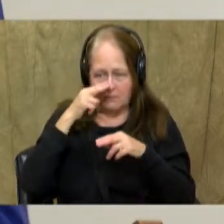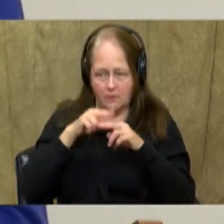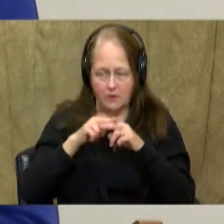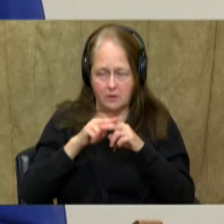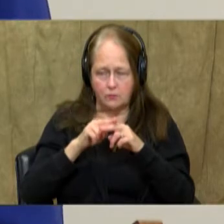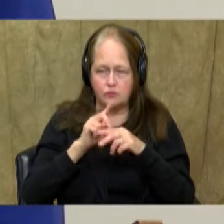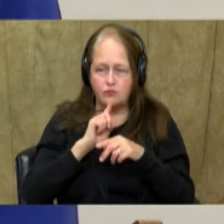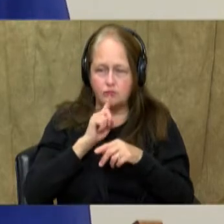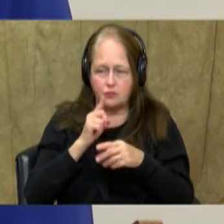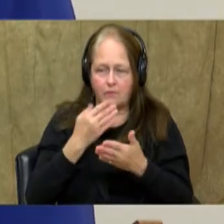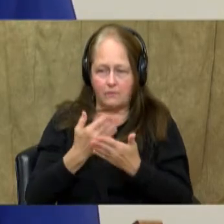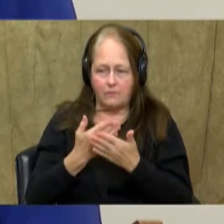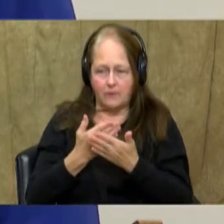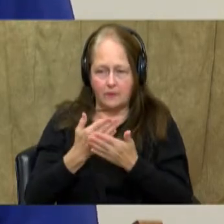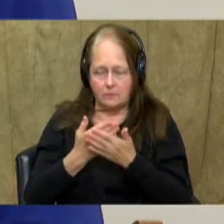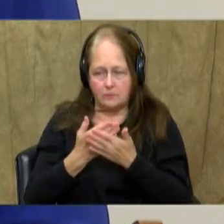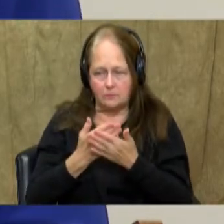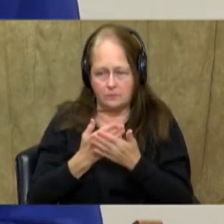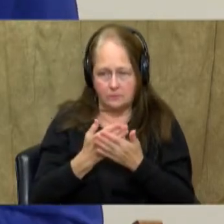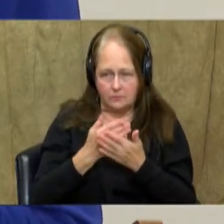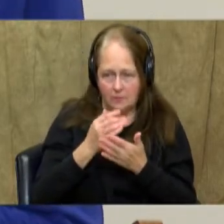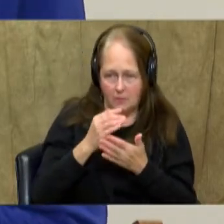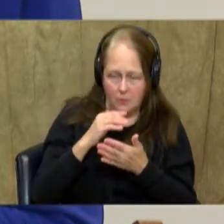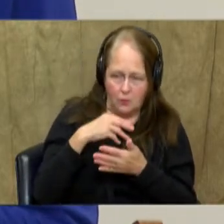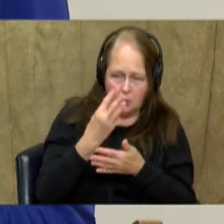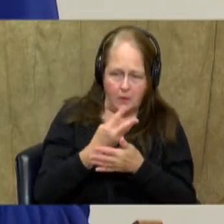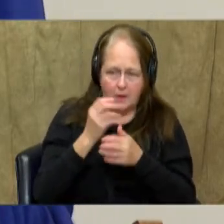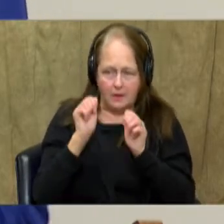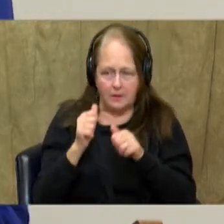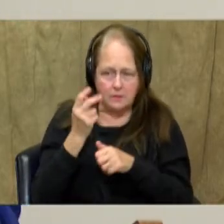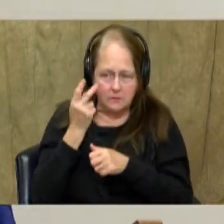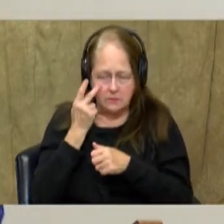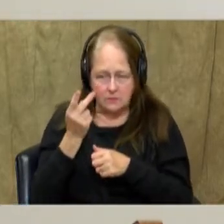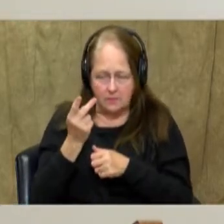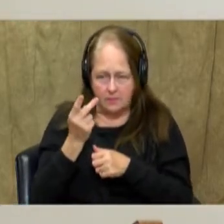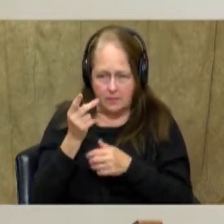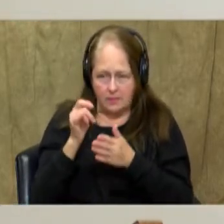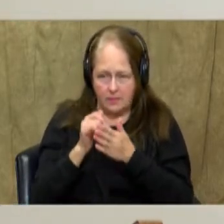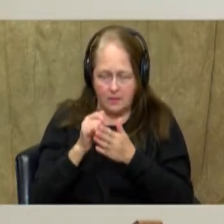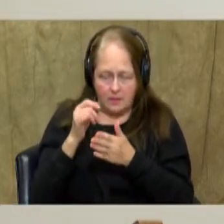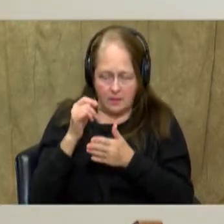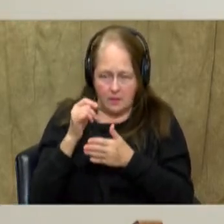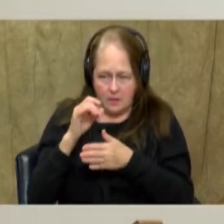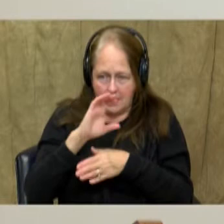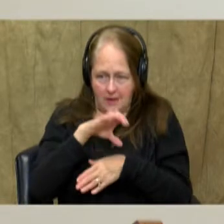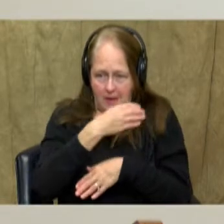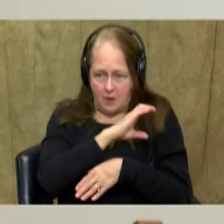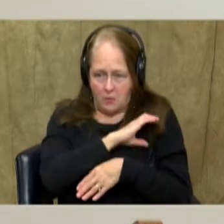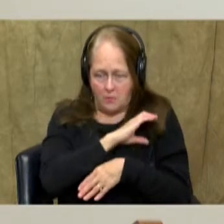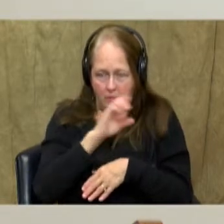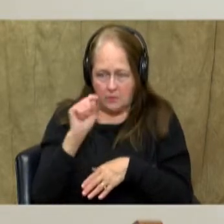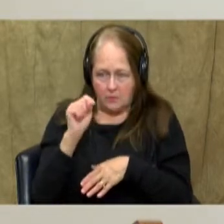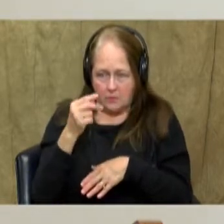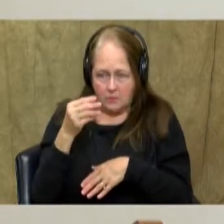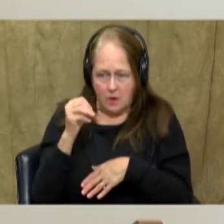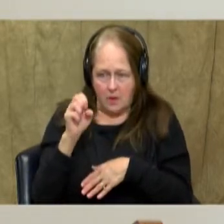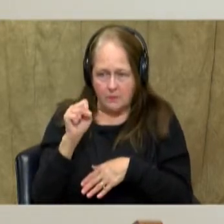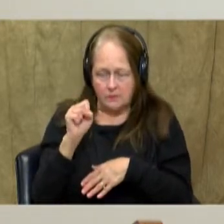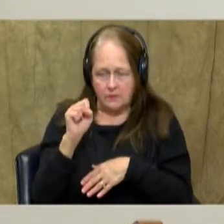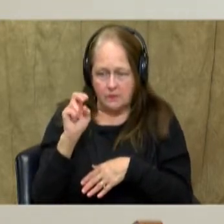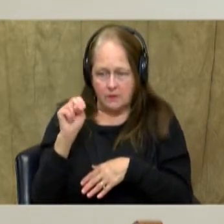day. Now, the character Uncle Sam that we can see was drawn by this artist by the name of Thomas